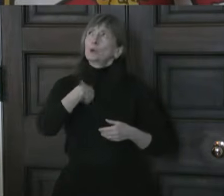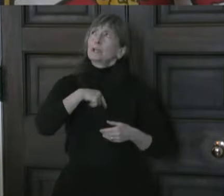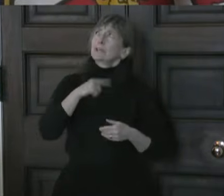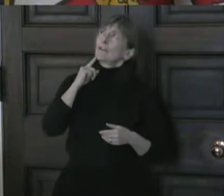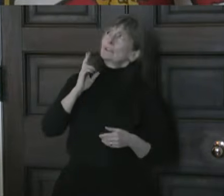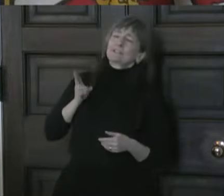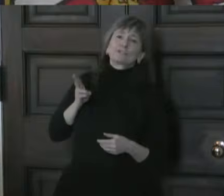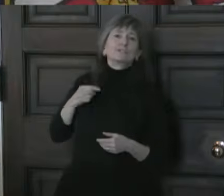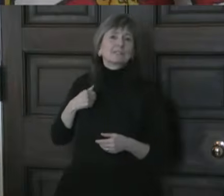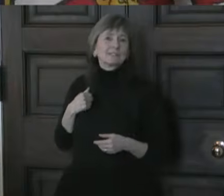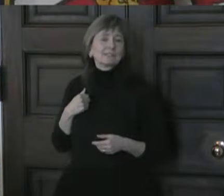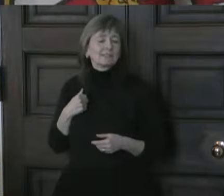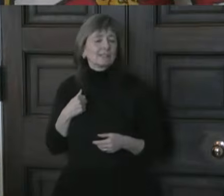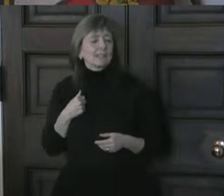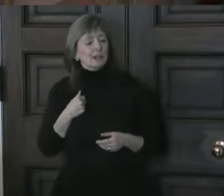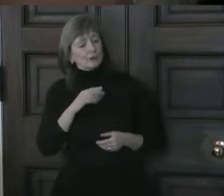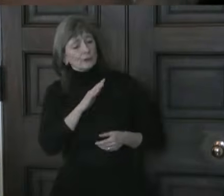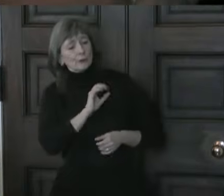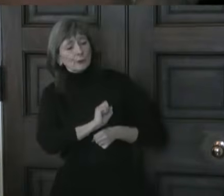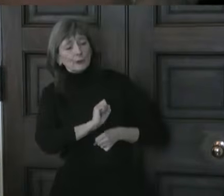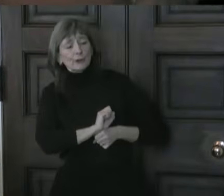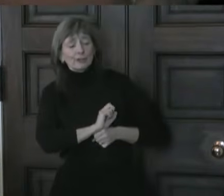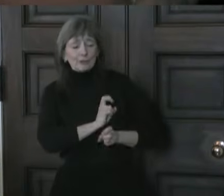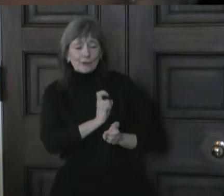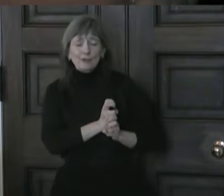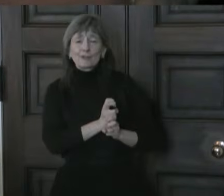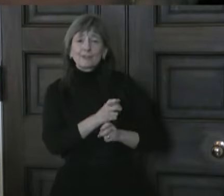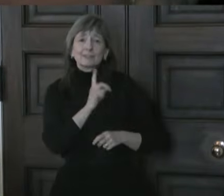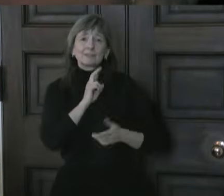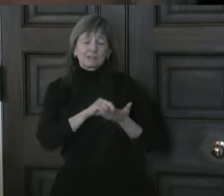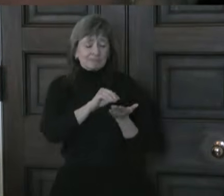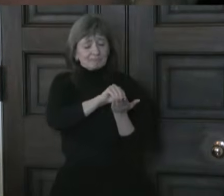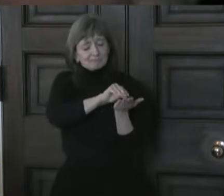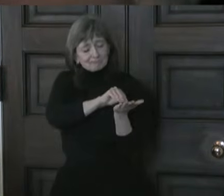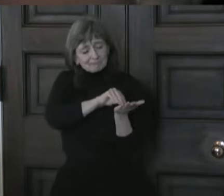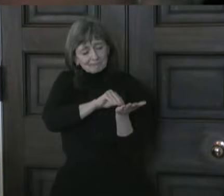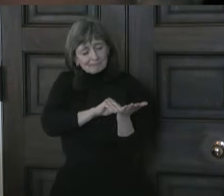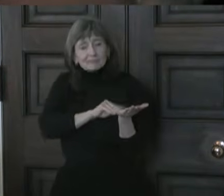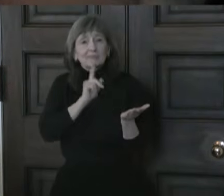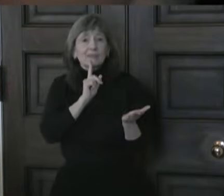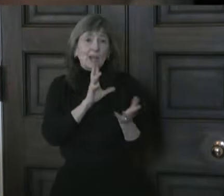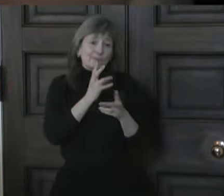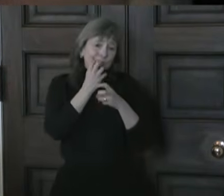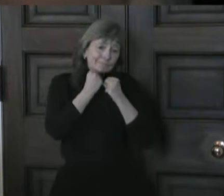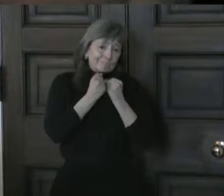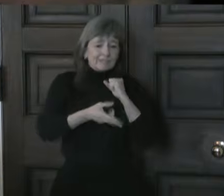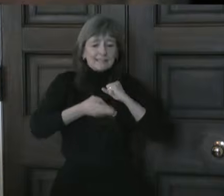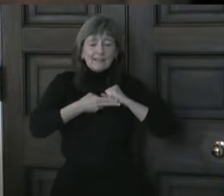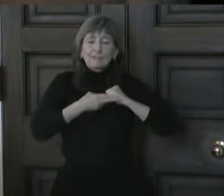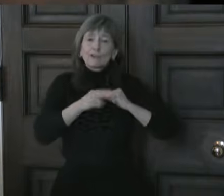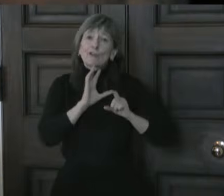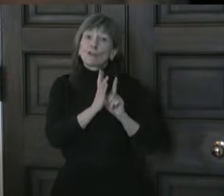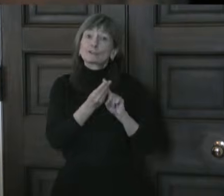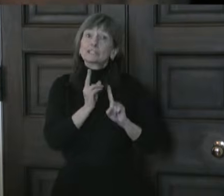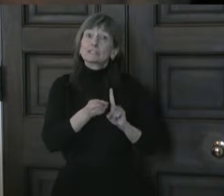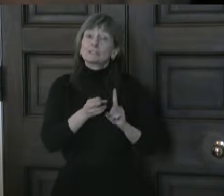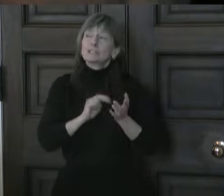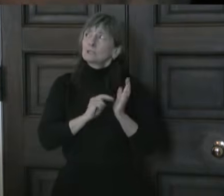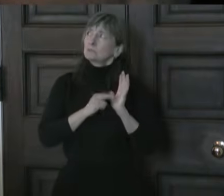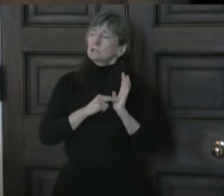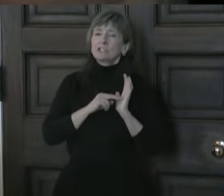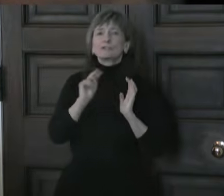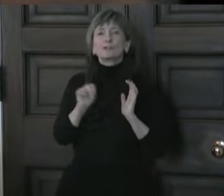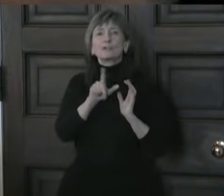people. Your dedication in documenting and preserving cultural history has helped ensure Newfoundland and